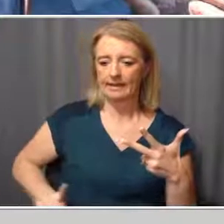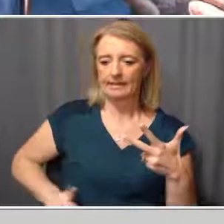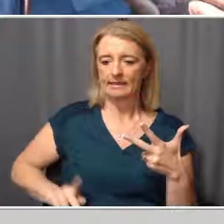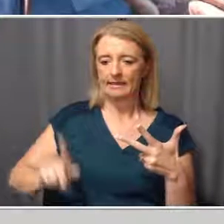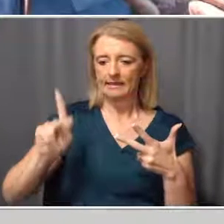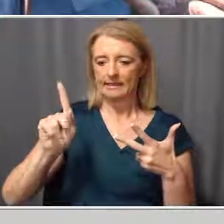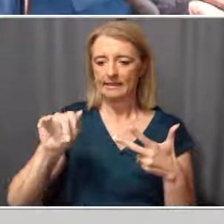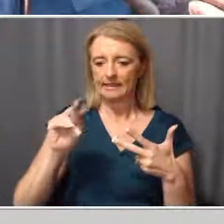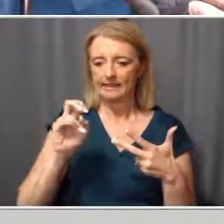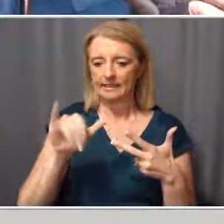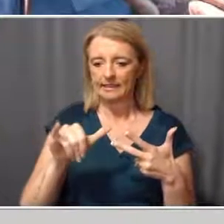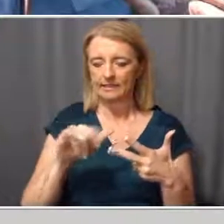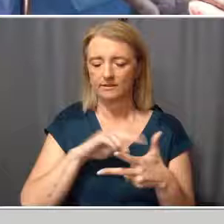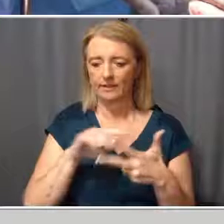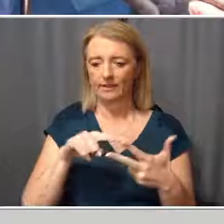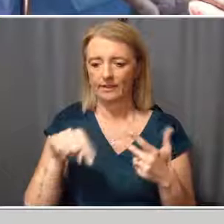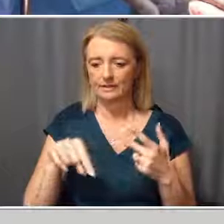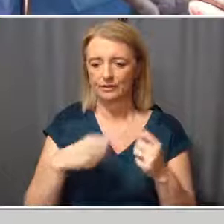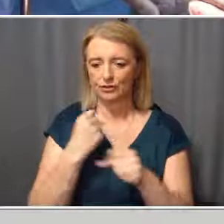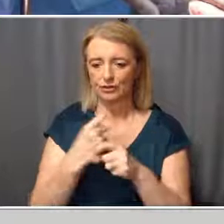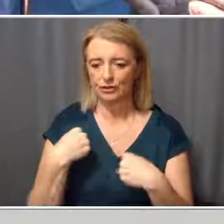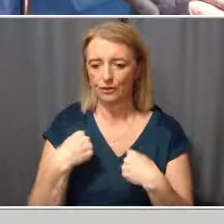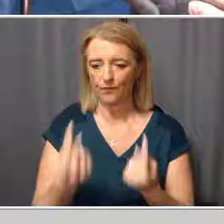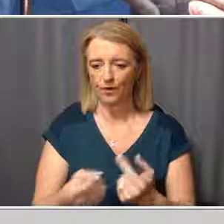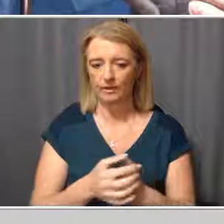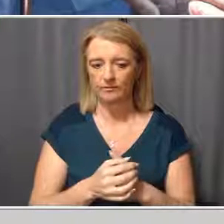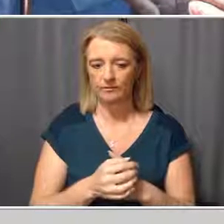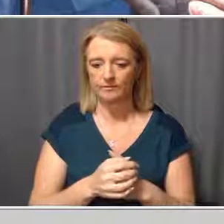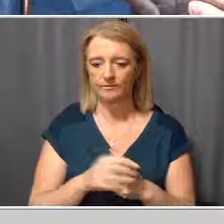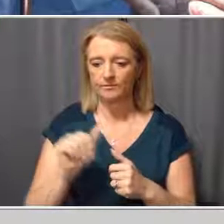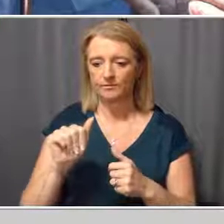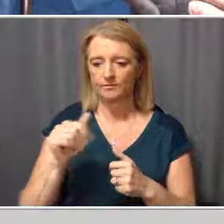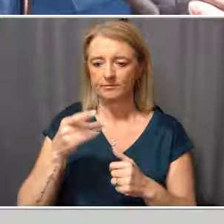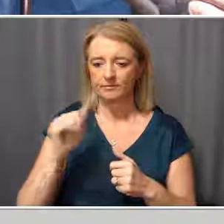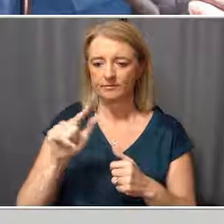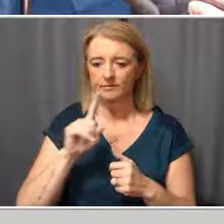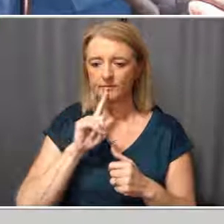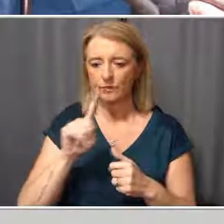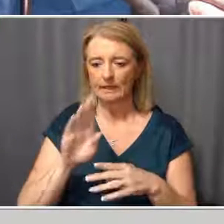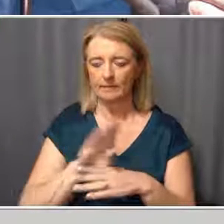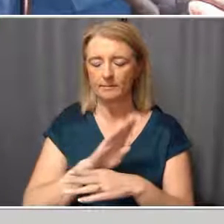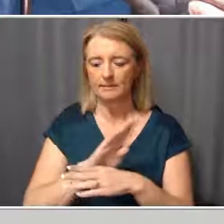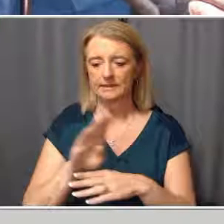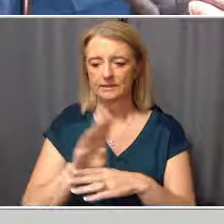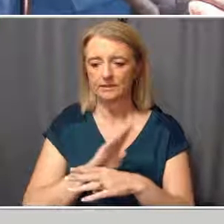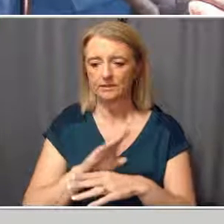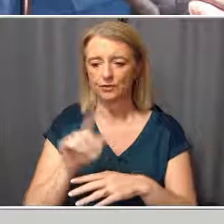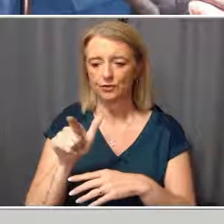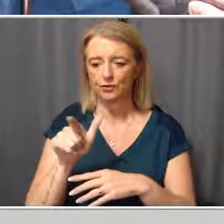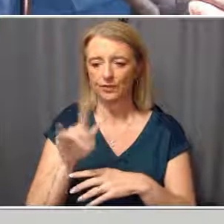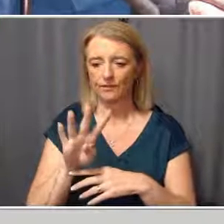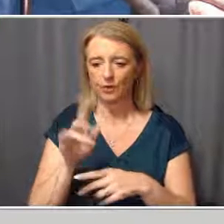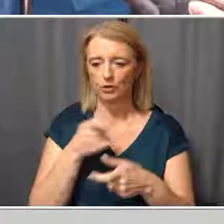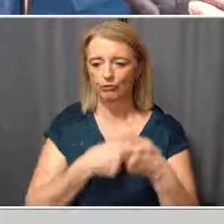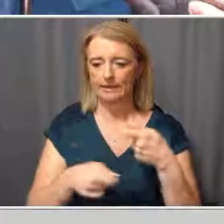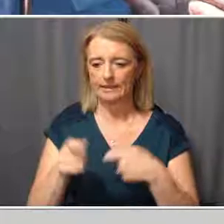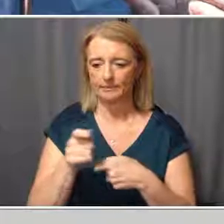people and for all the work they do in the weeks and months and before for every transplant and for every single patient as